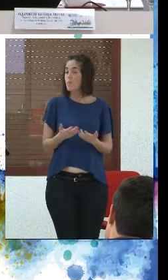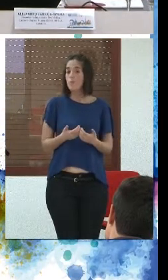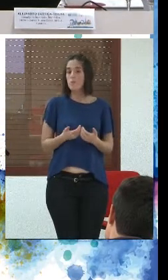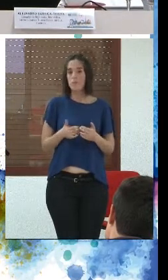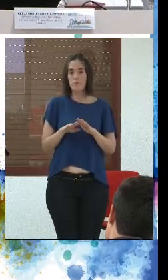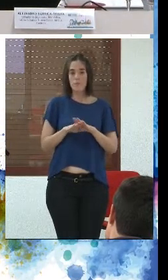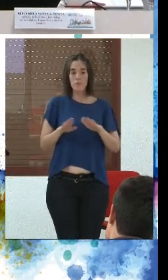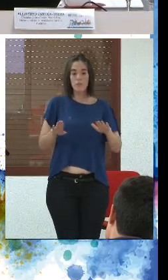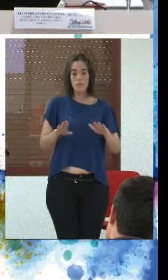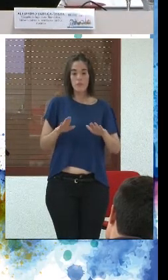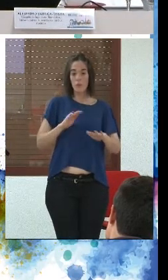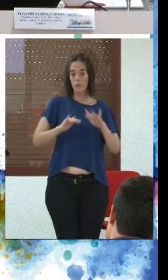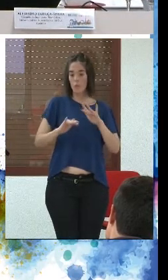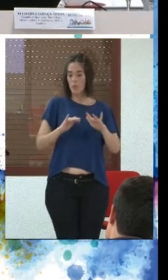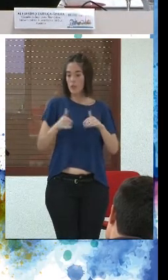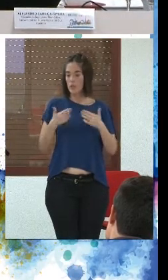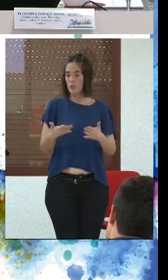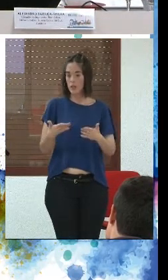just there.